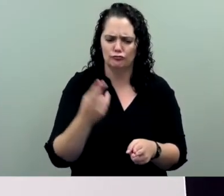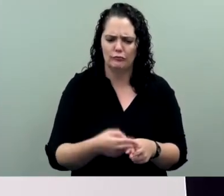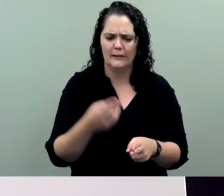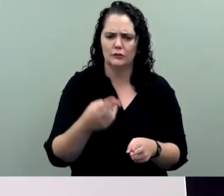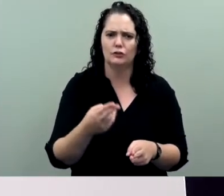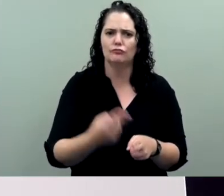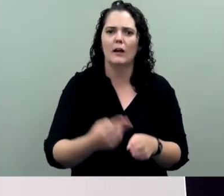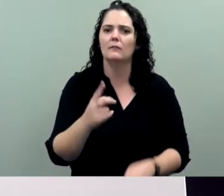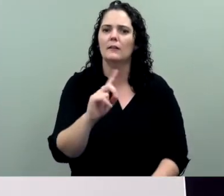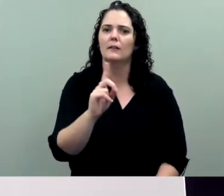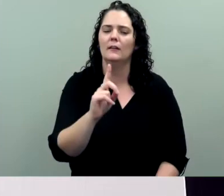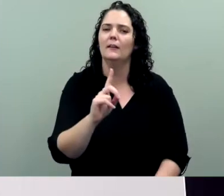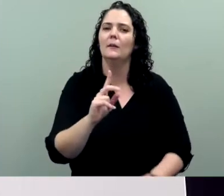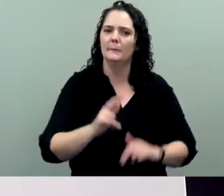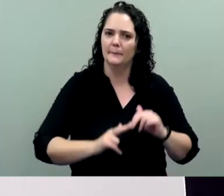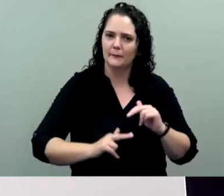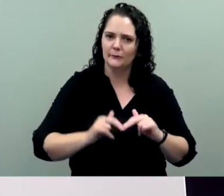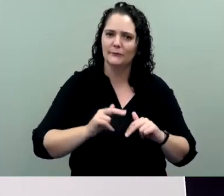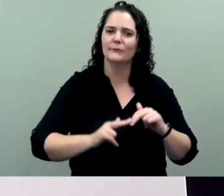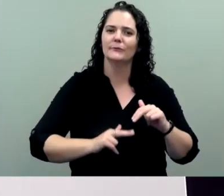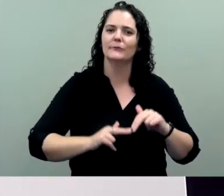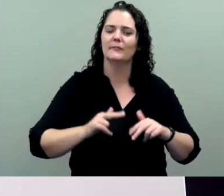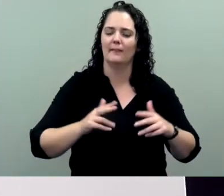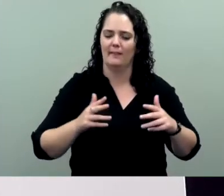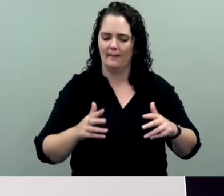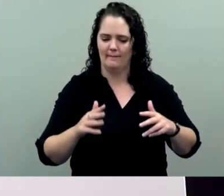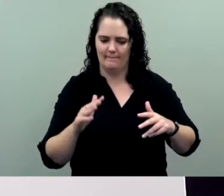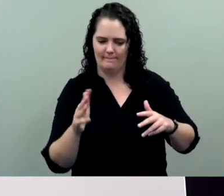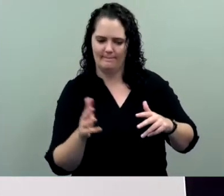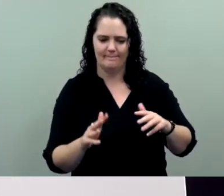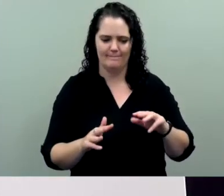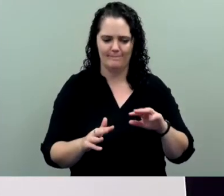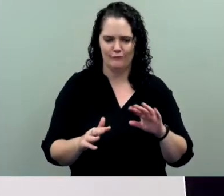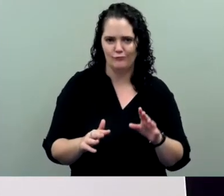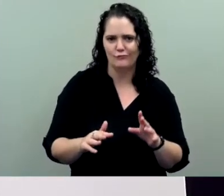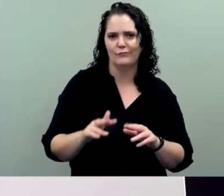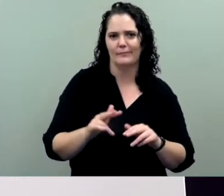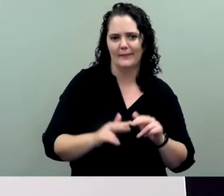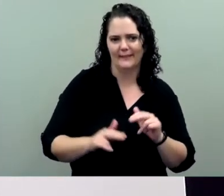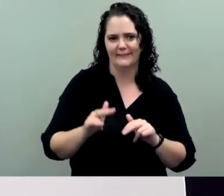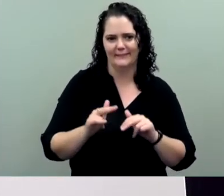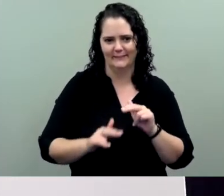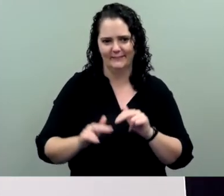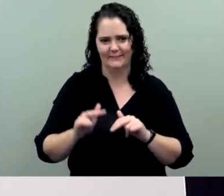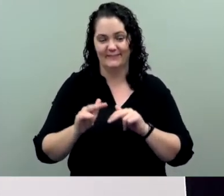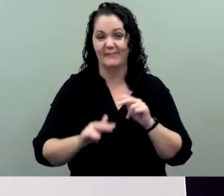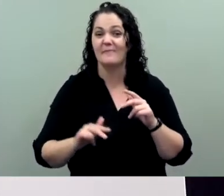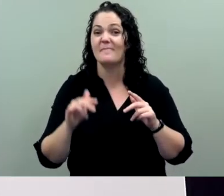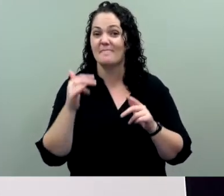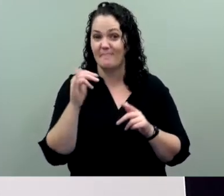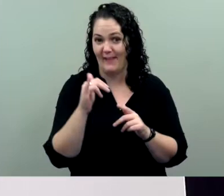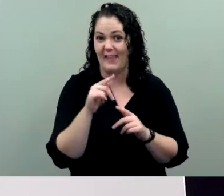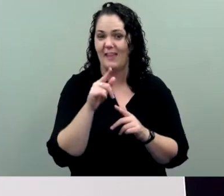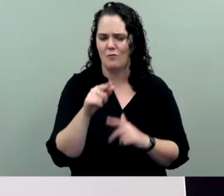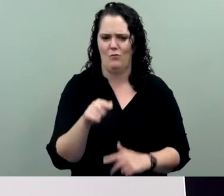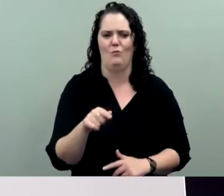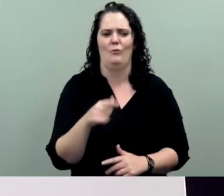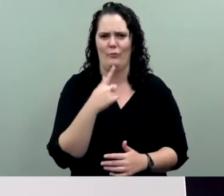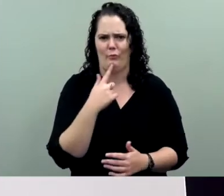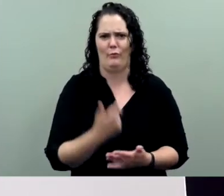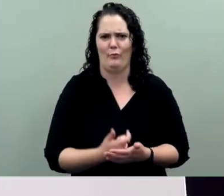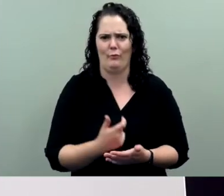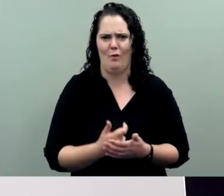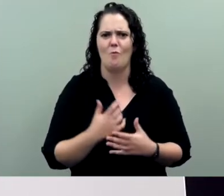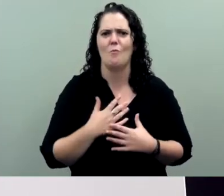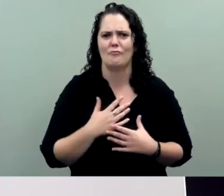a bit at a time there on your page. All right. And I think you'll be surprised at some of the results you get. Let it